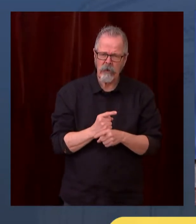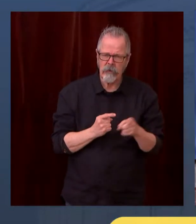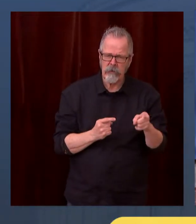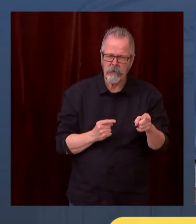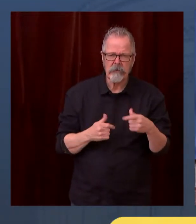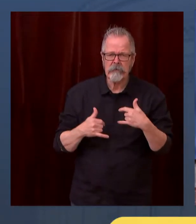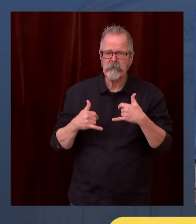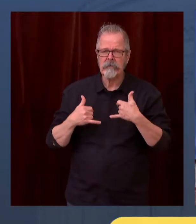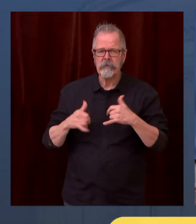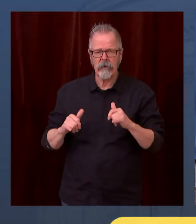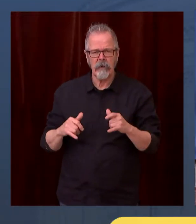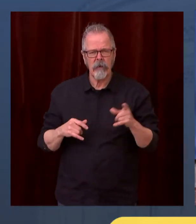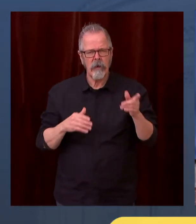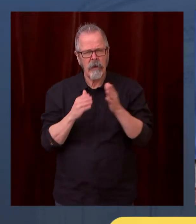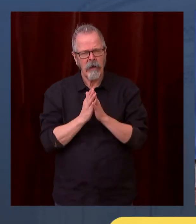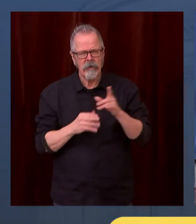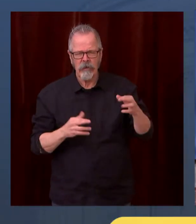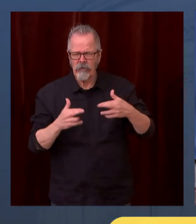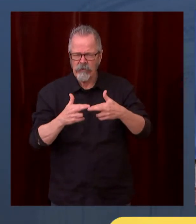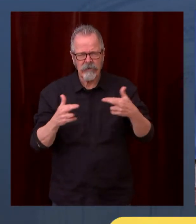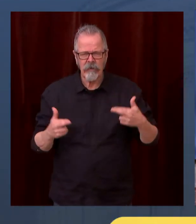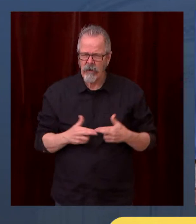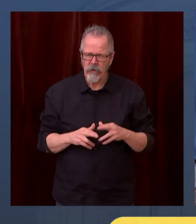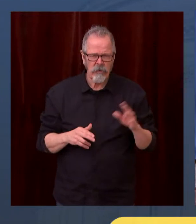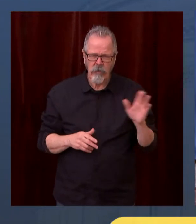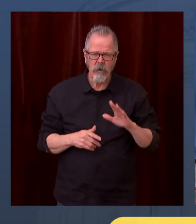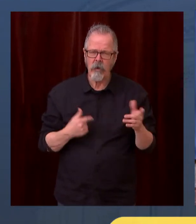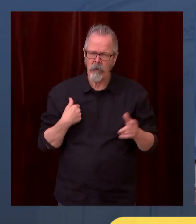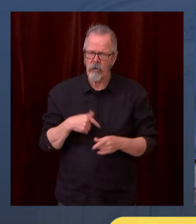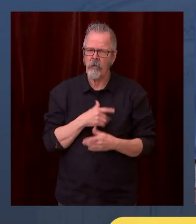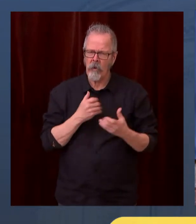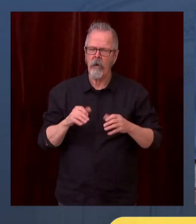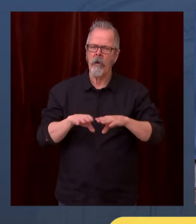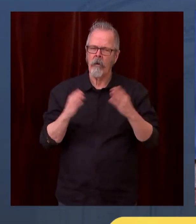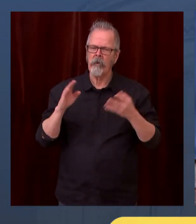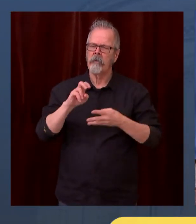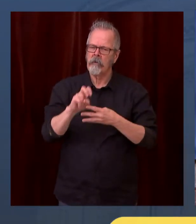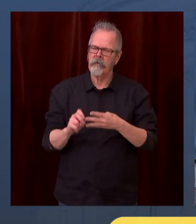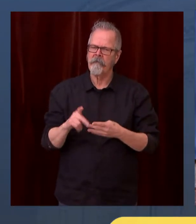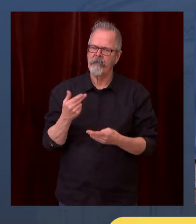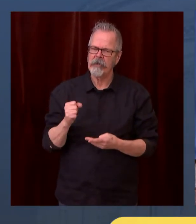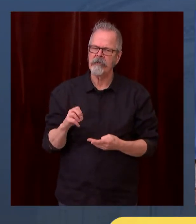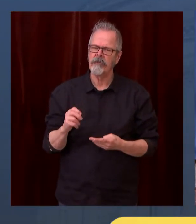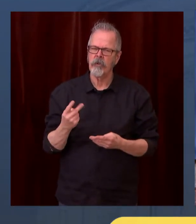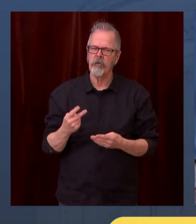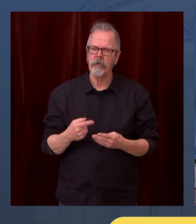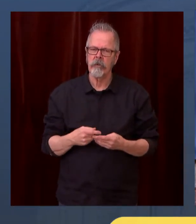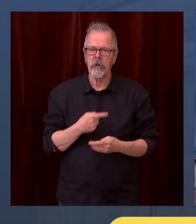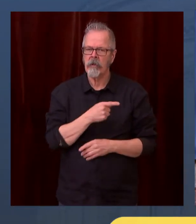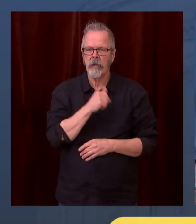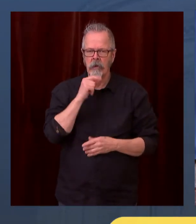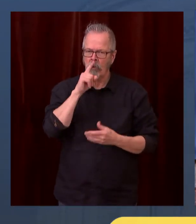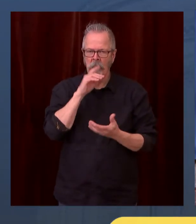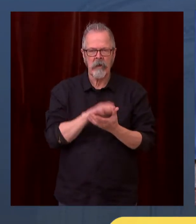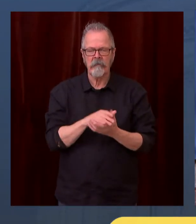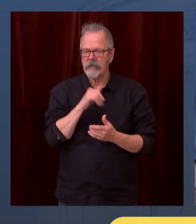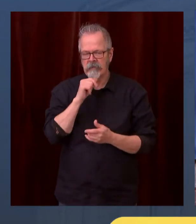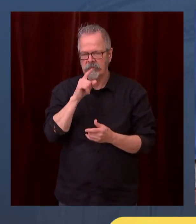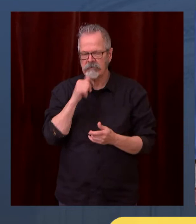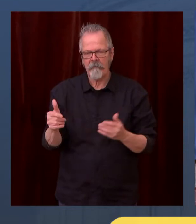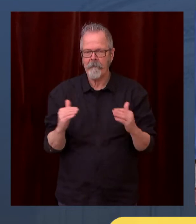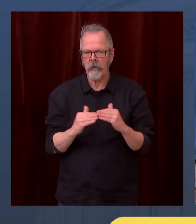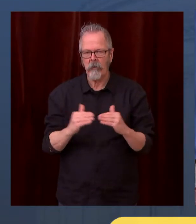on this regional approach and allow them to get to phase 2, that they still don't believe it's fair, and you have basically the tale of two